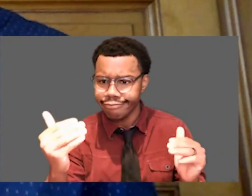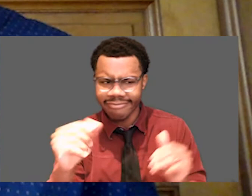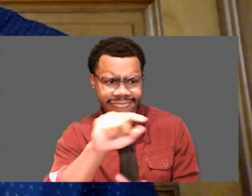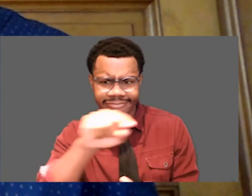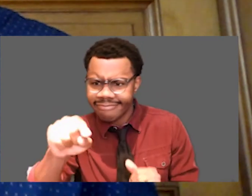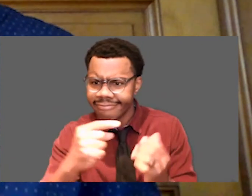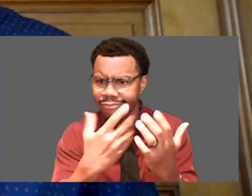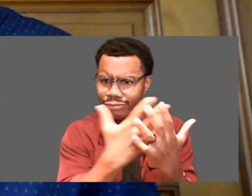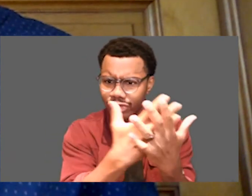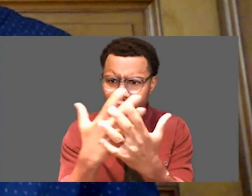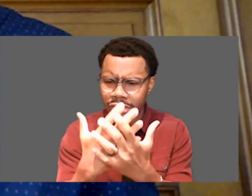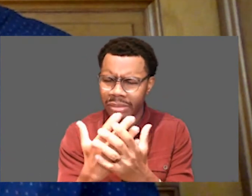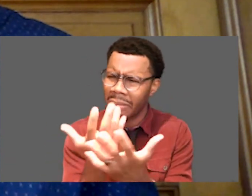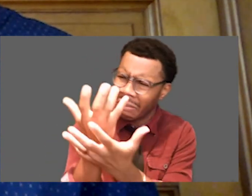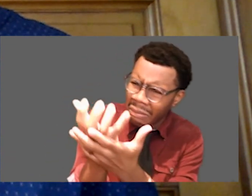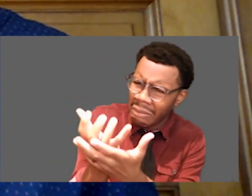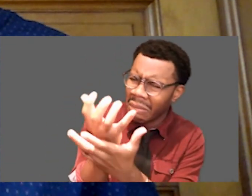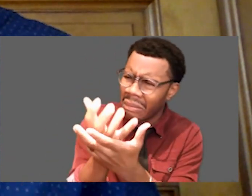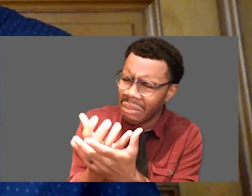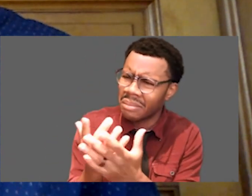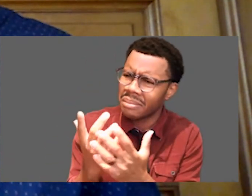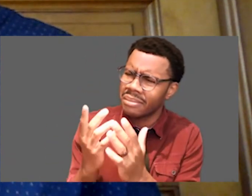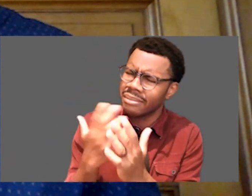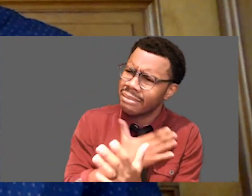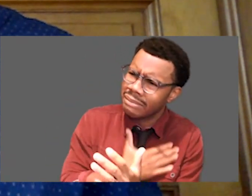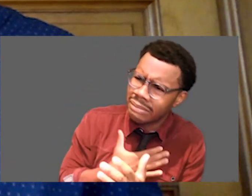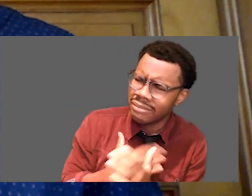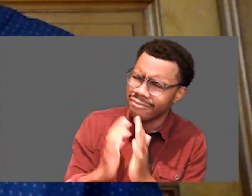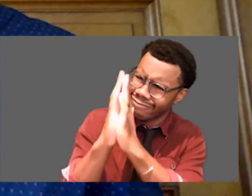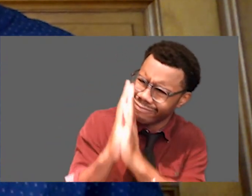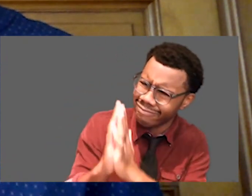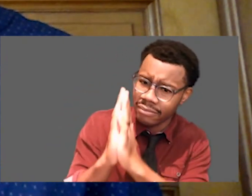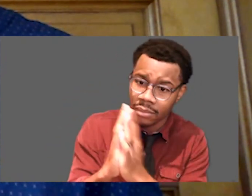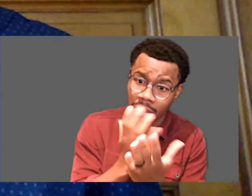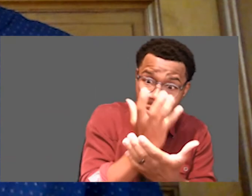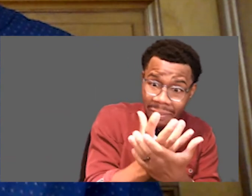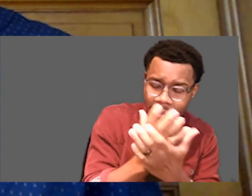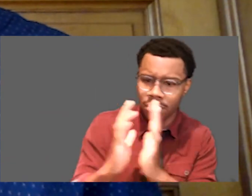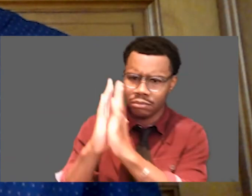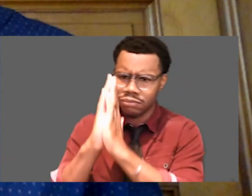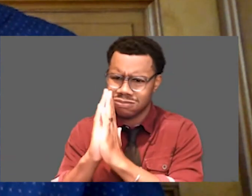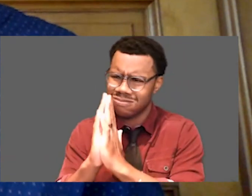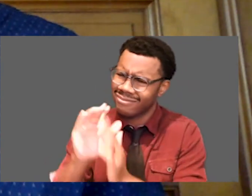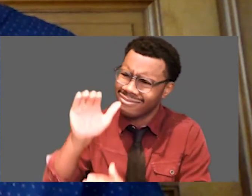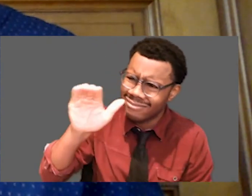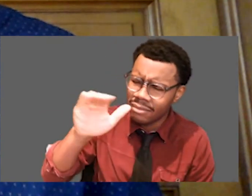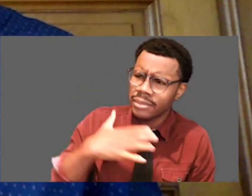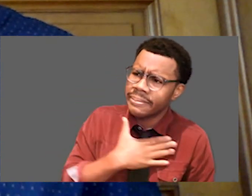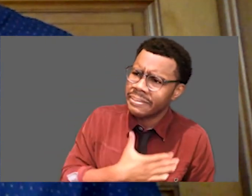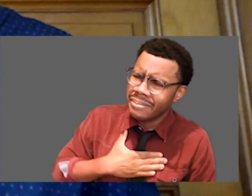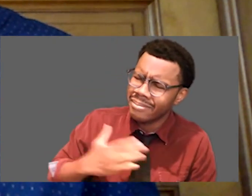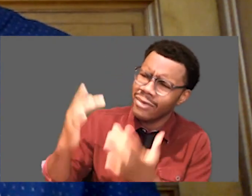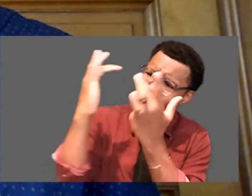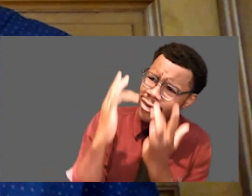prisoners, beg for life in prayer. Begging as prayer, asking, pleading for mercy, though